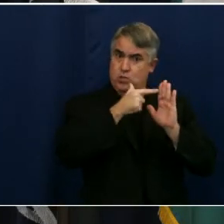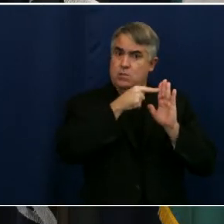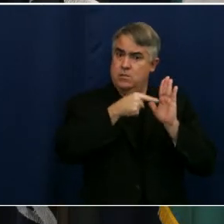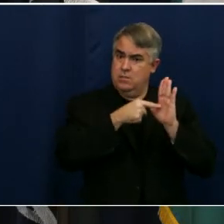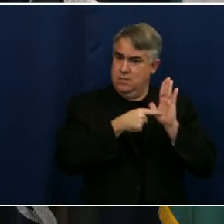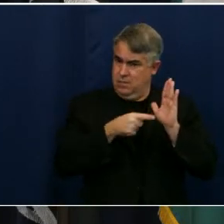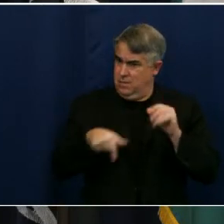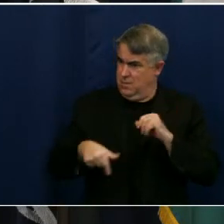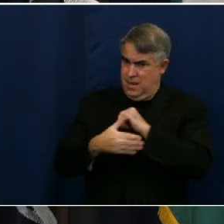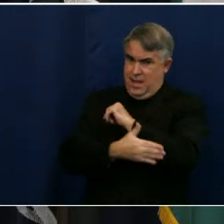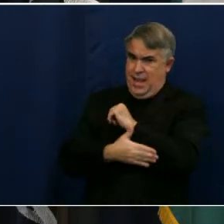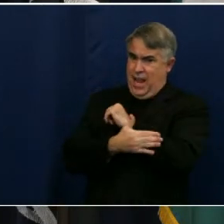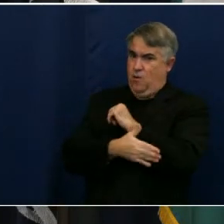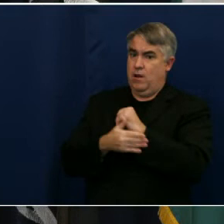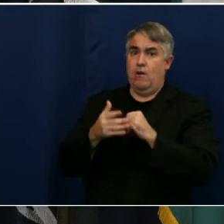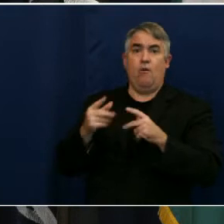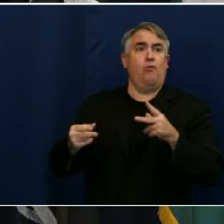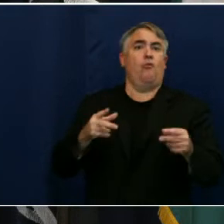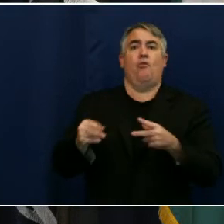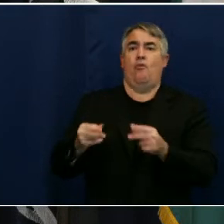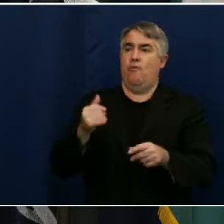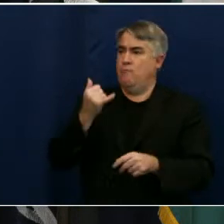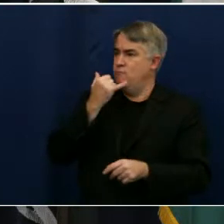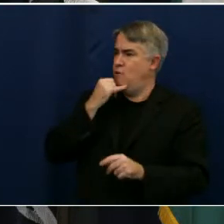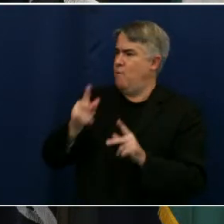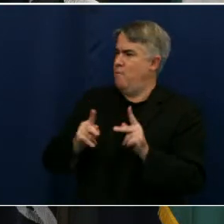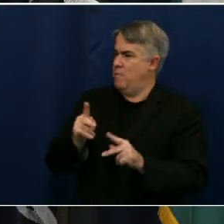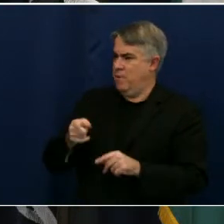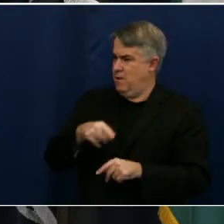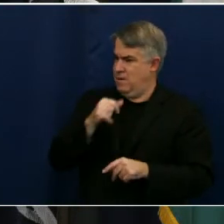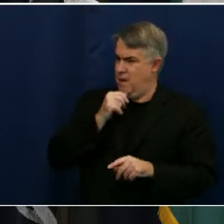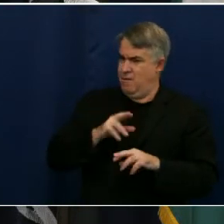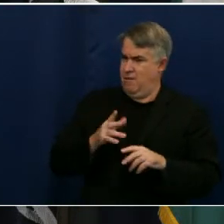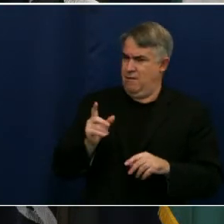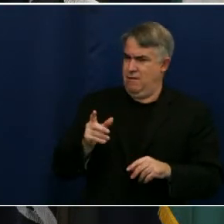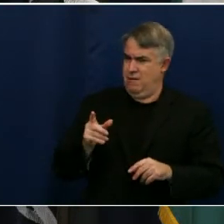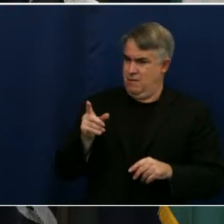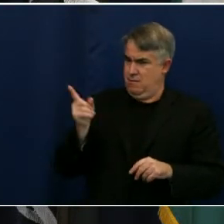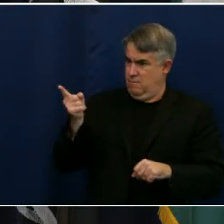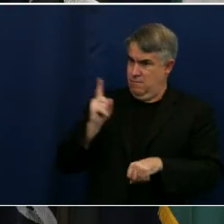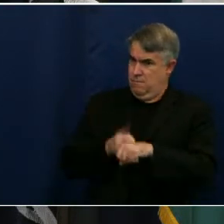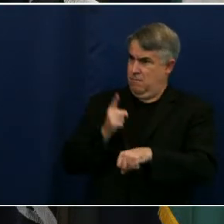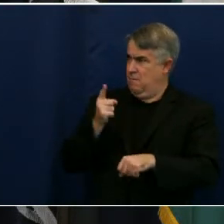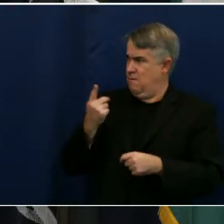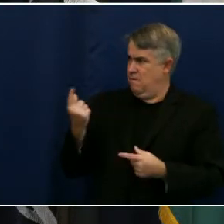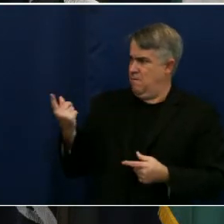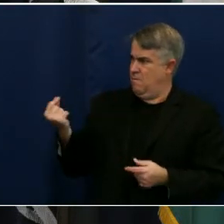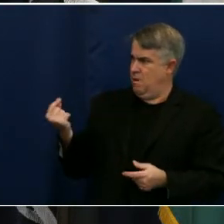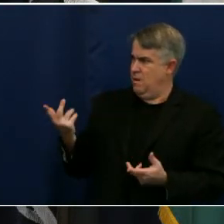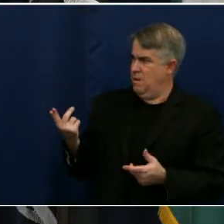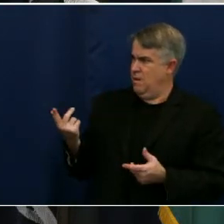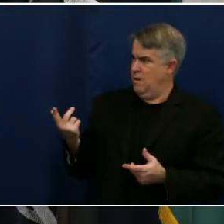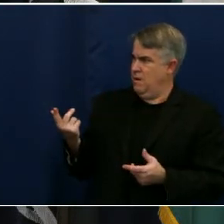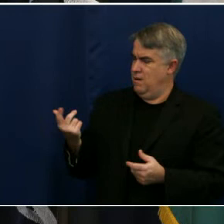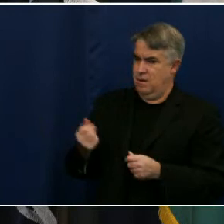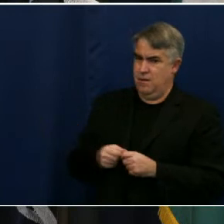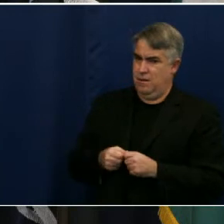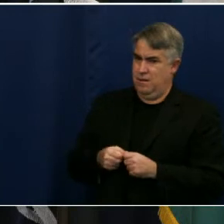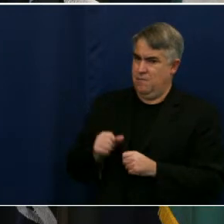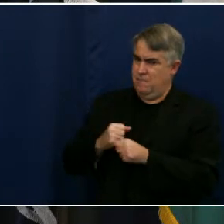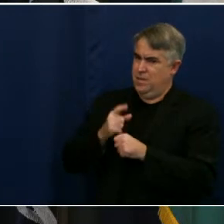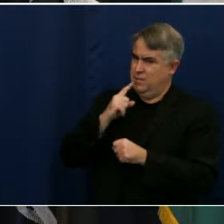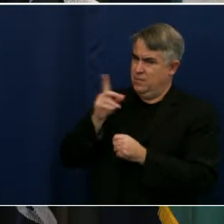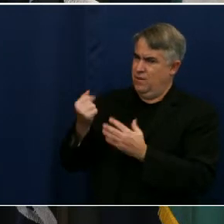any steps to audit the vaccines that are being provided to make sure that they're being given to the appropriate